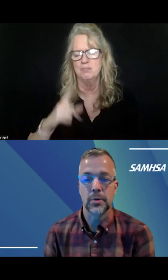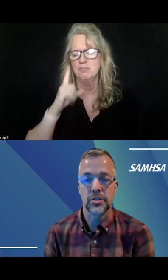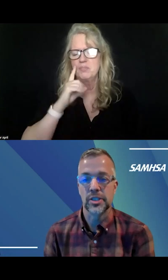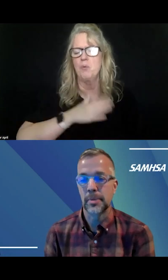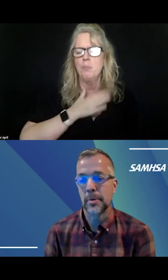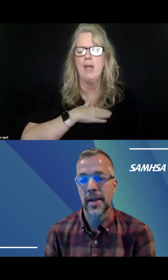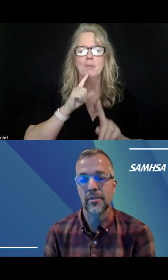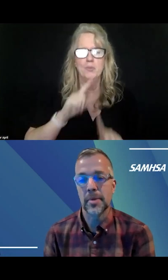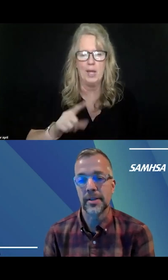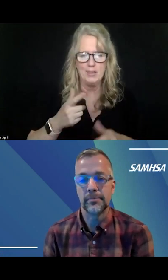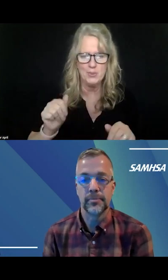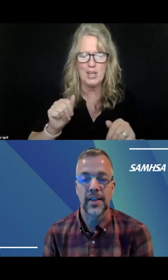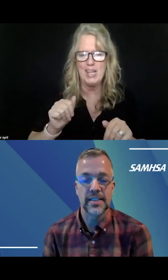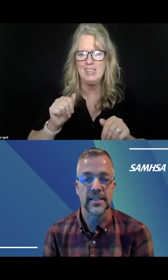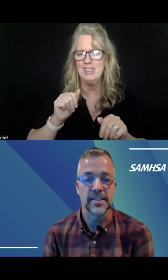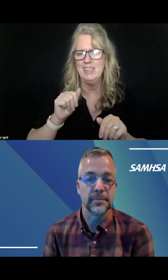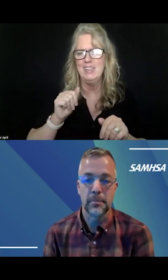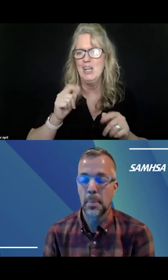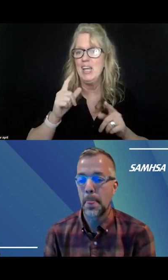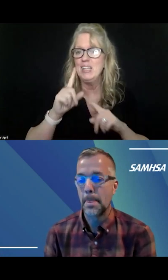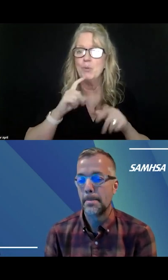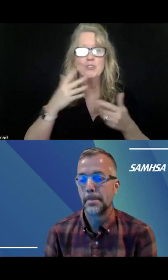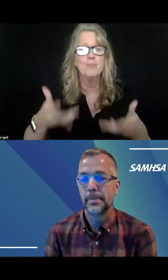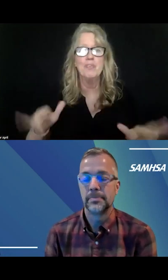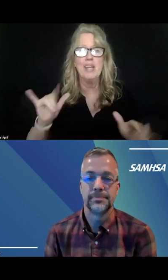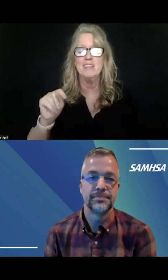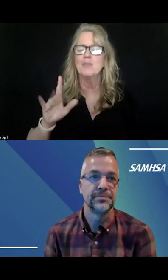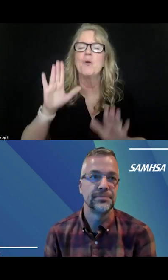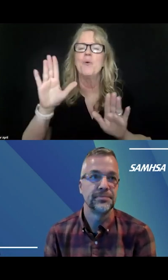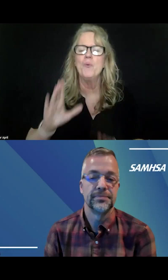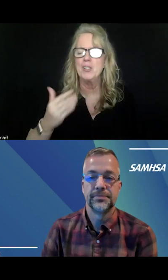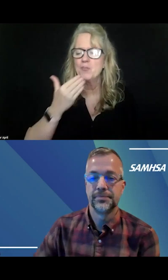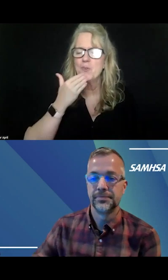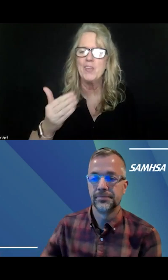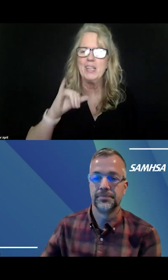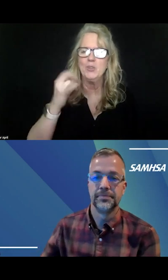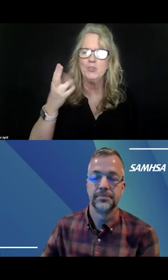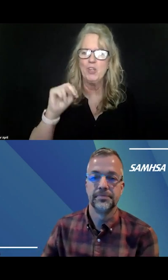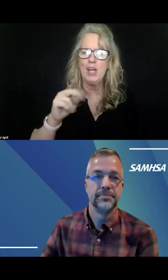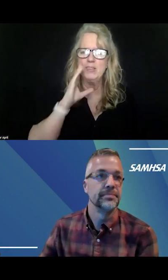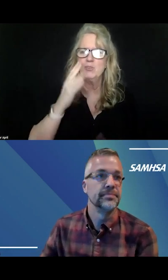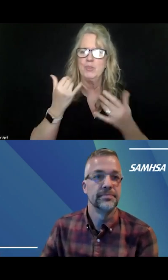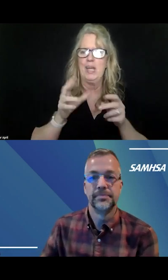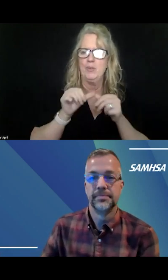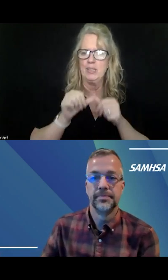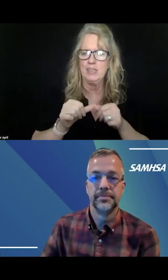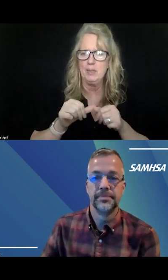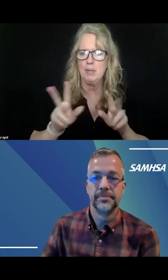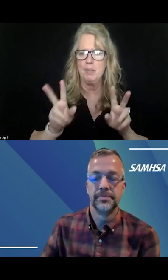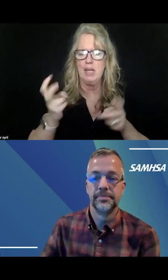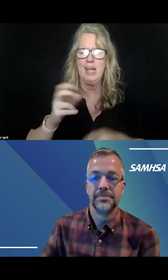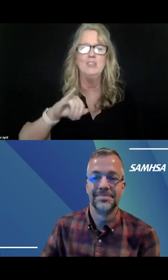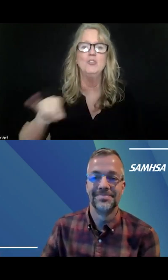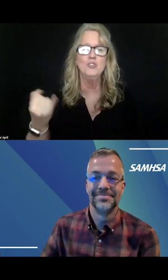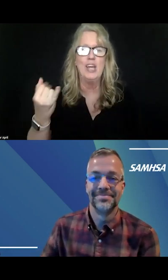answer any questions that people may have about it. And that's it, Lindsay. Wonderful. Thank you, John. Continuing on the theme of J names today,